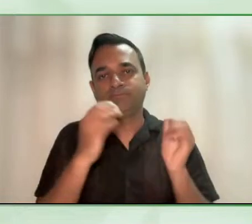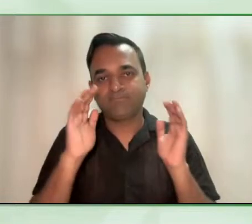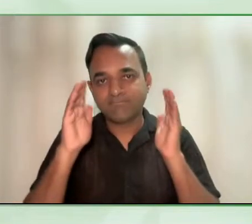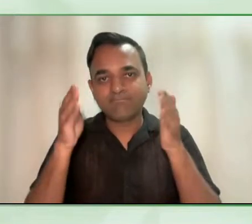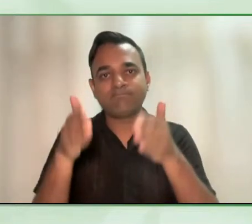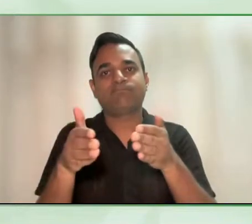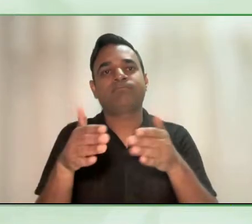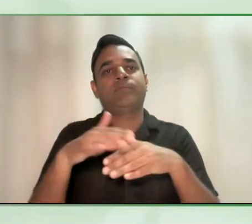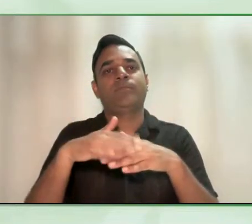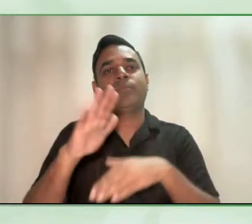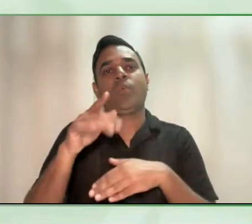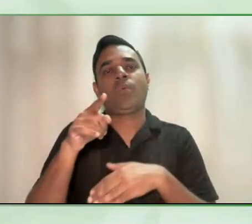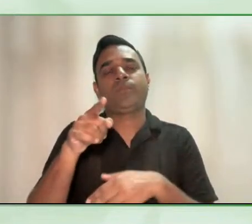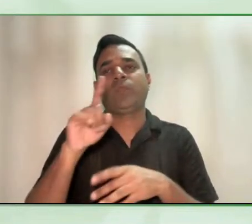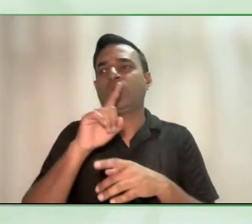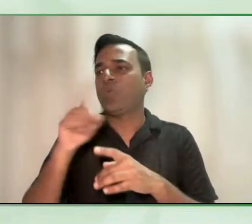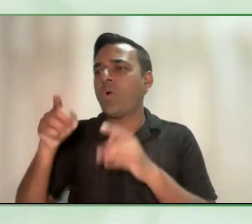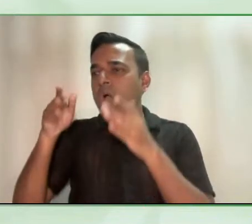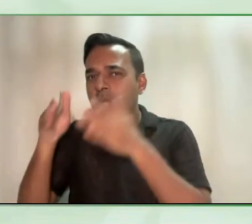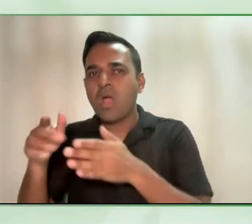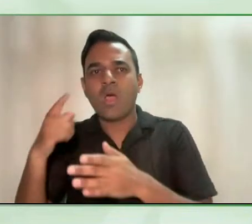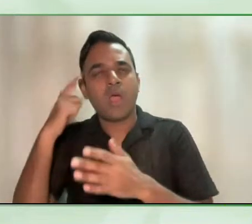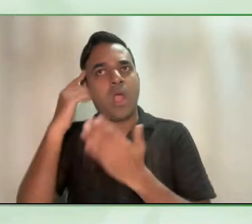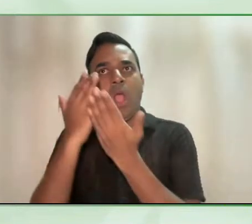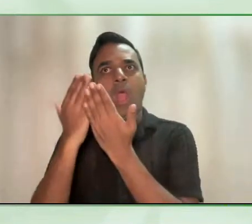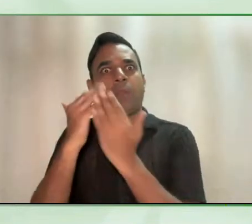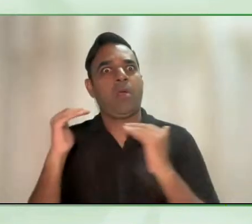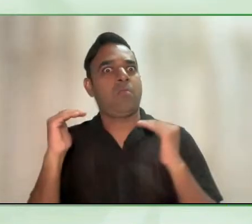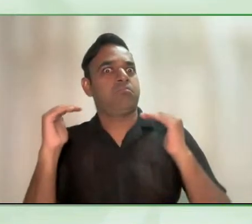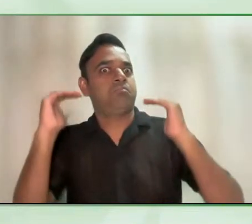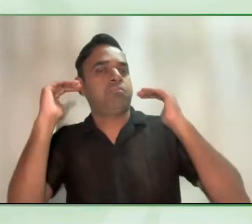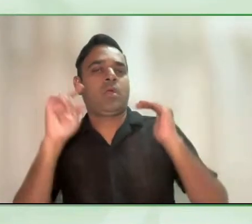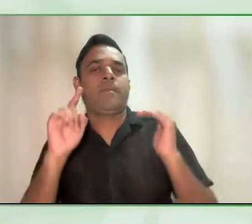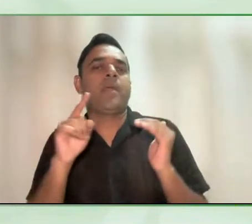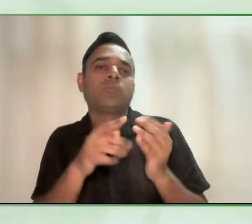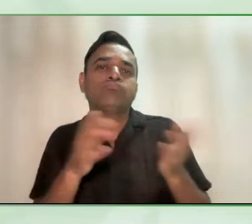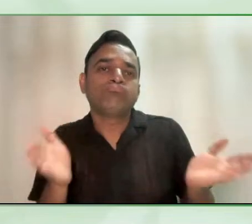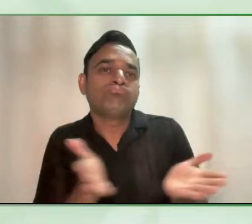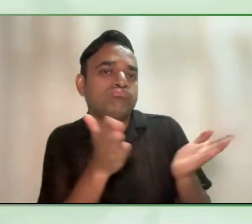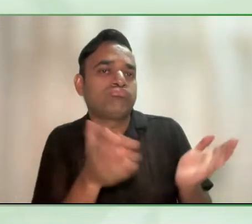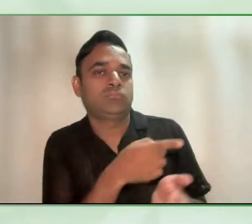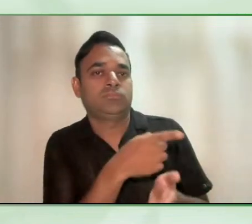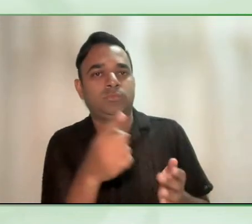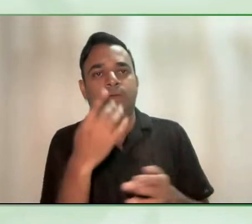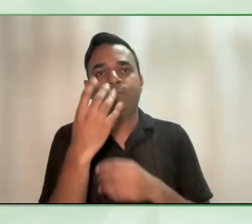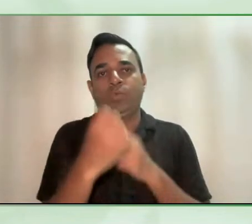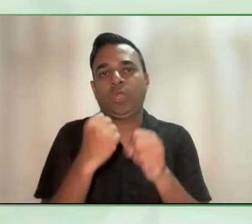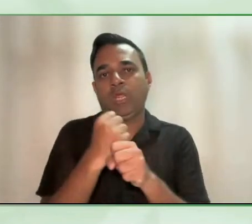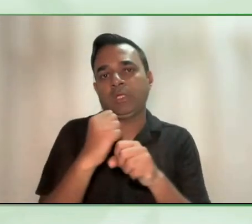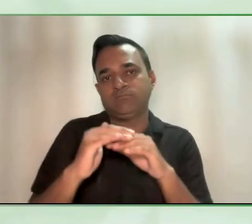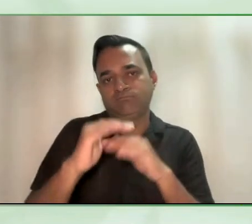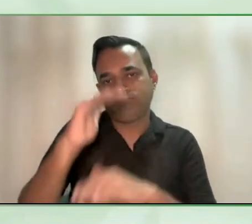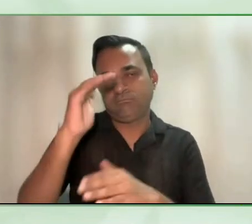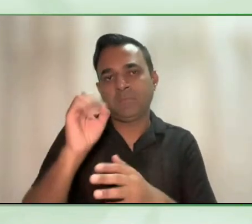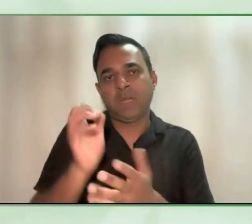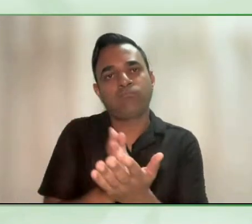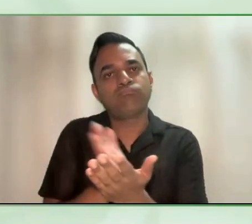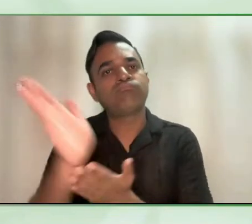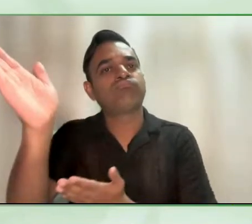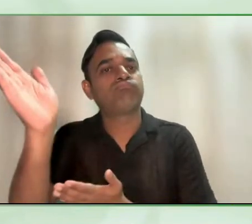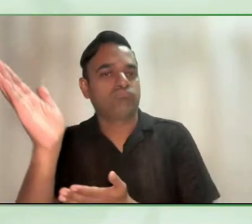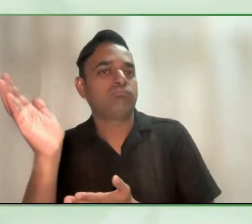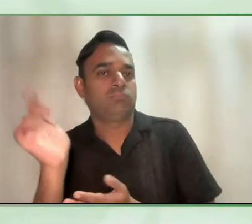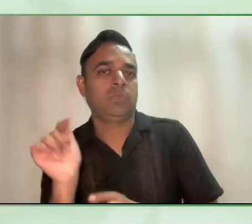artists to move into the professional sphere, and building that knowledge of how that can be done between the